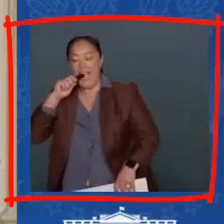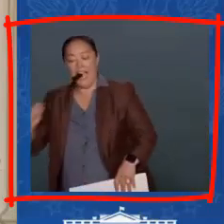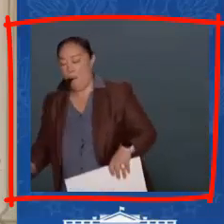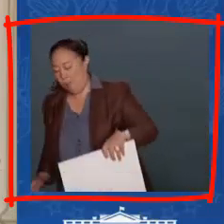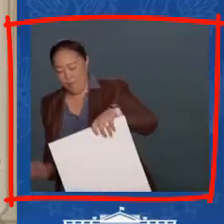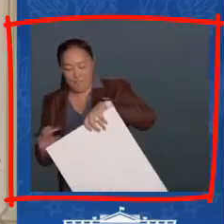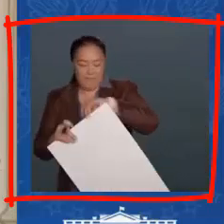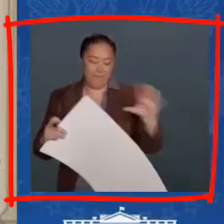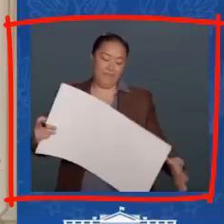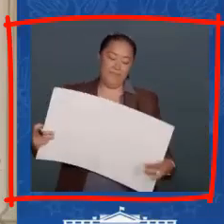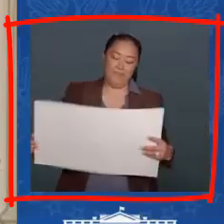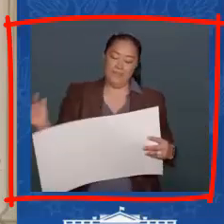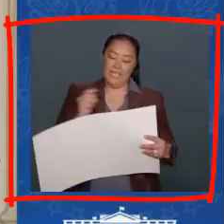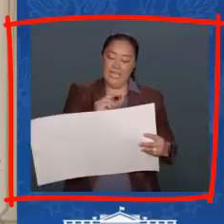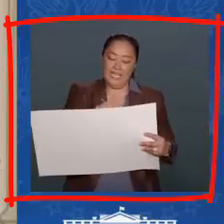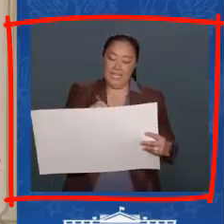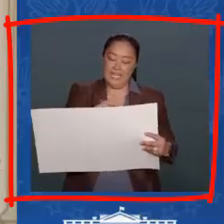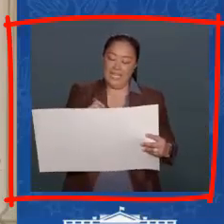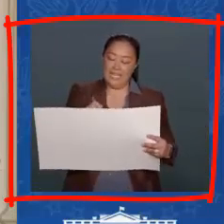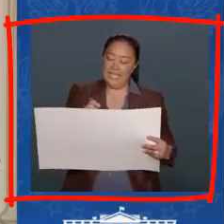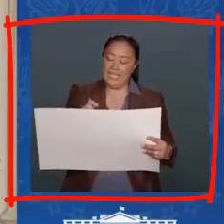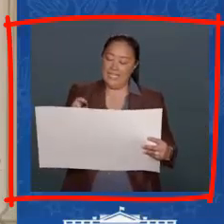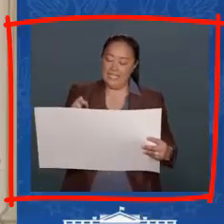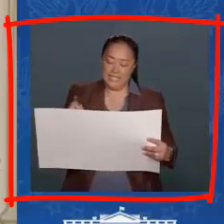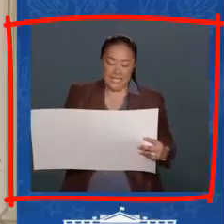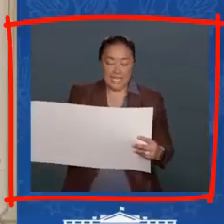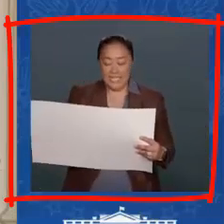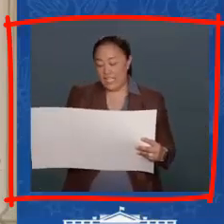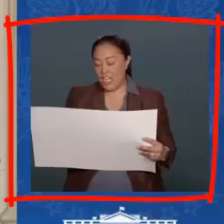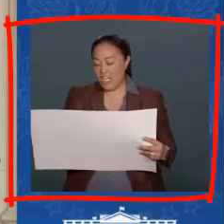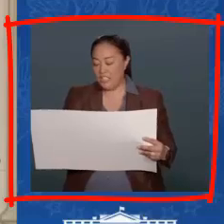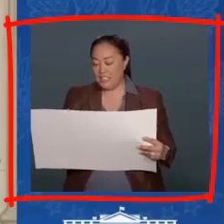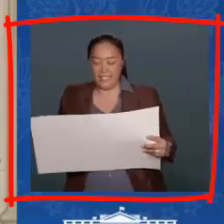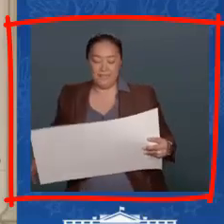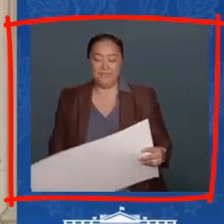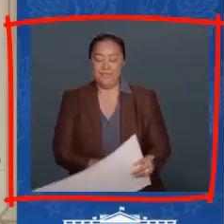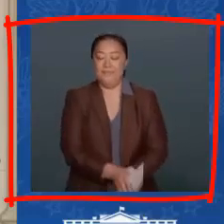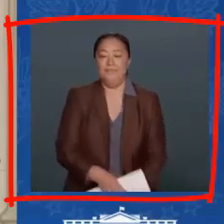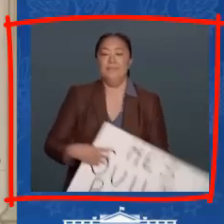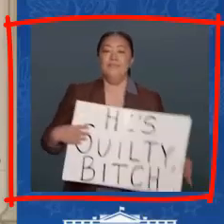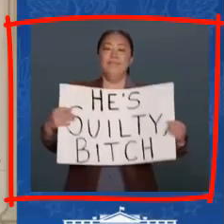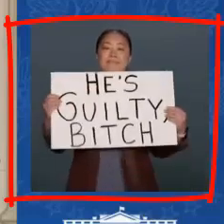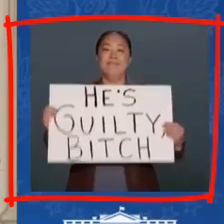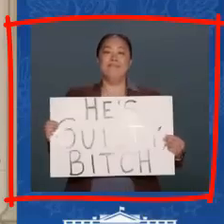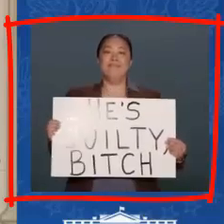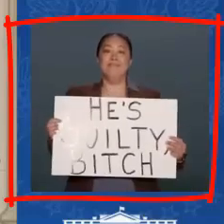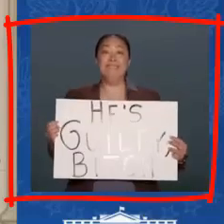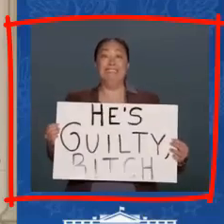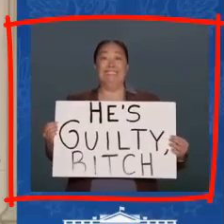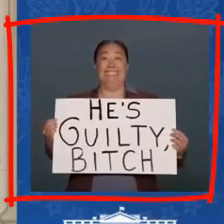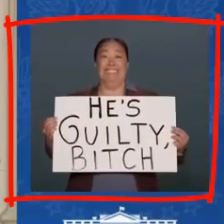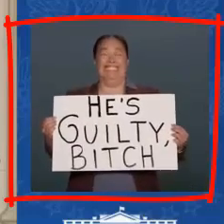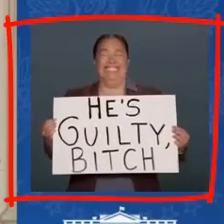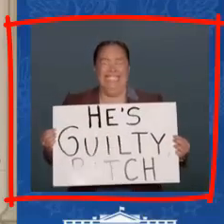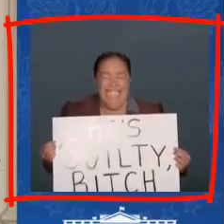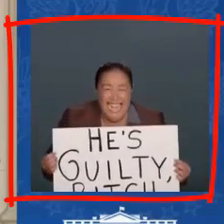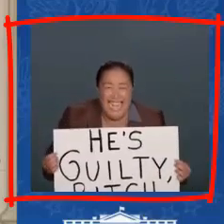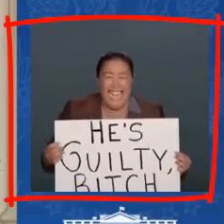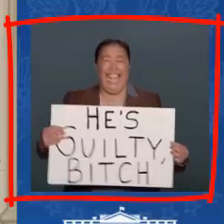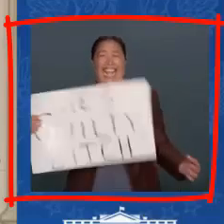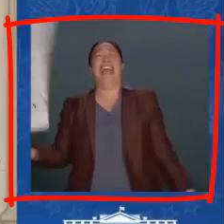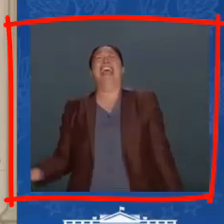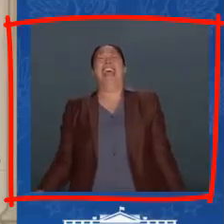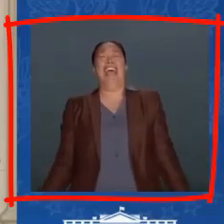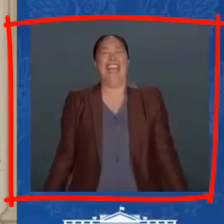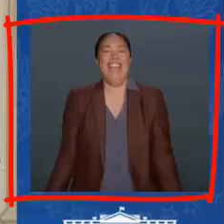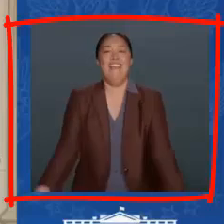opportunity. That's how the American system of justice works. And it's reckless. It's dangerous.